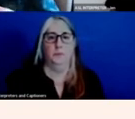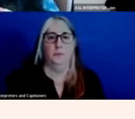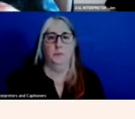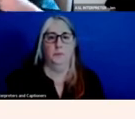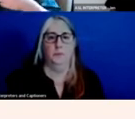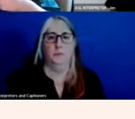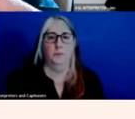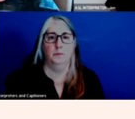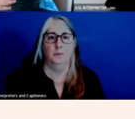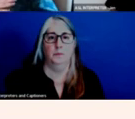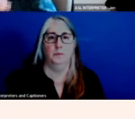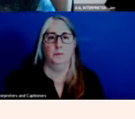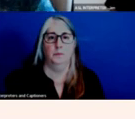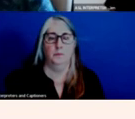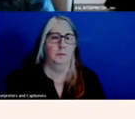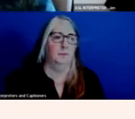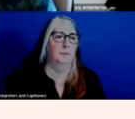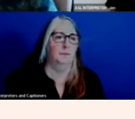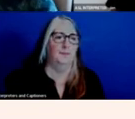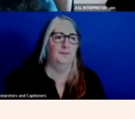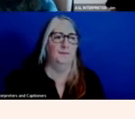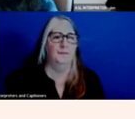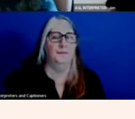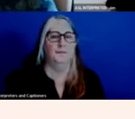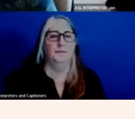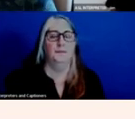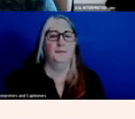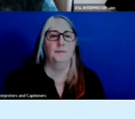So next slide, please.